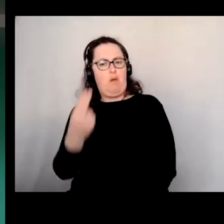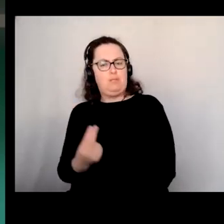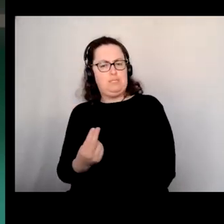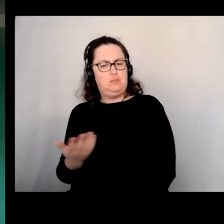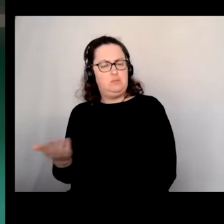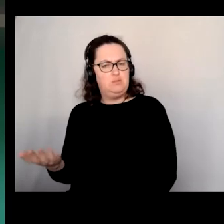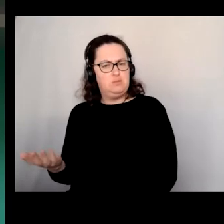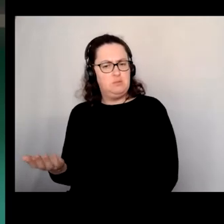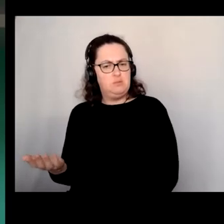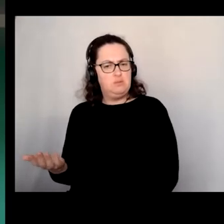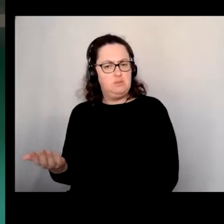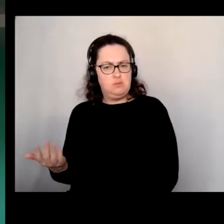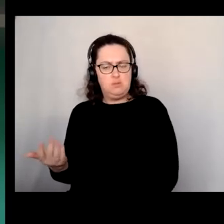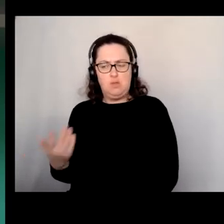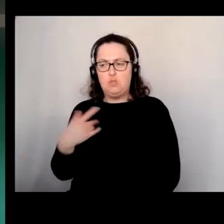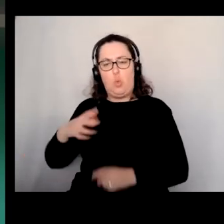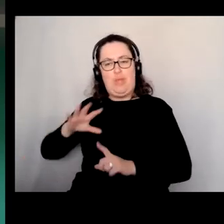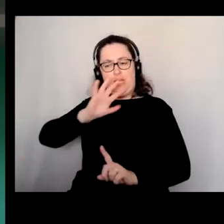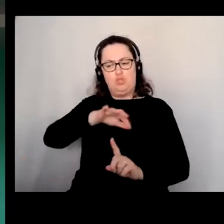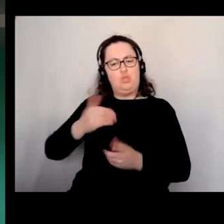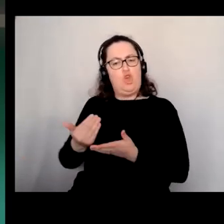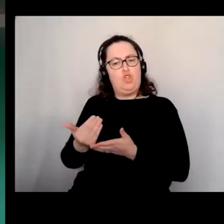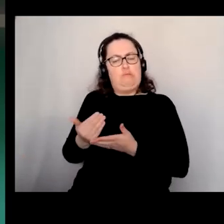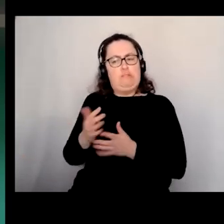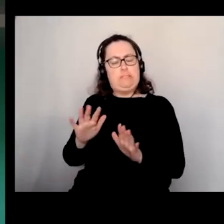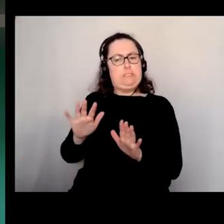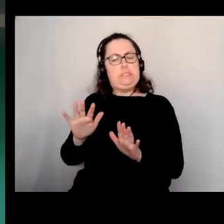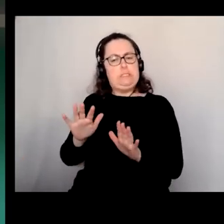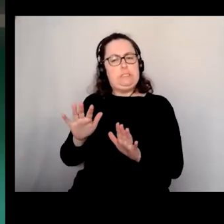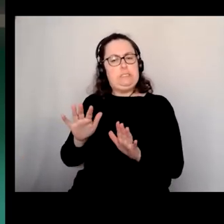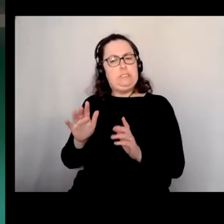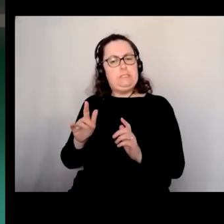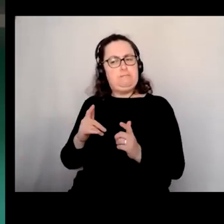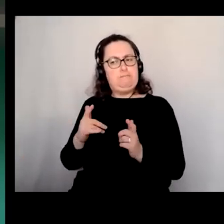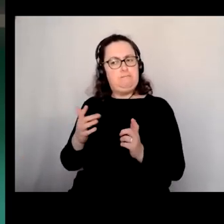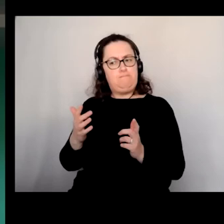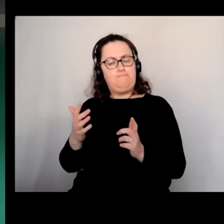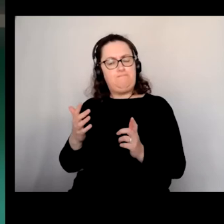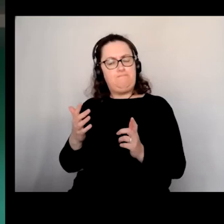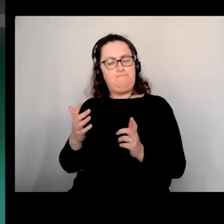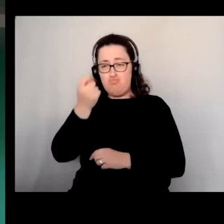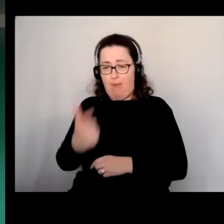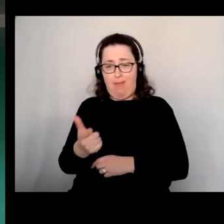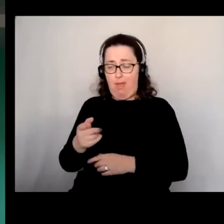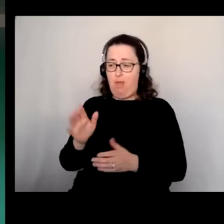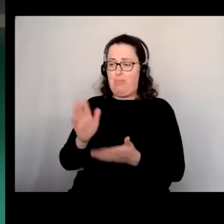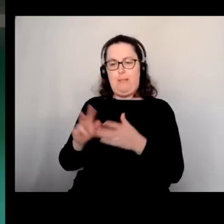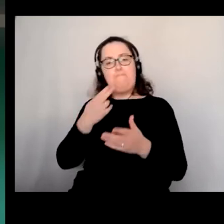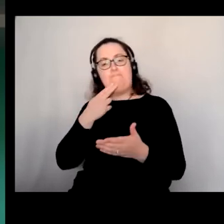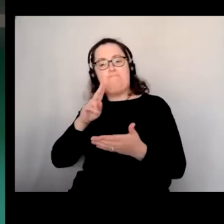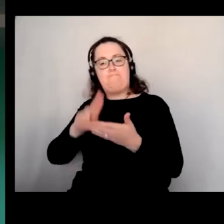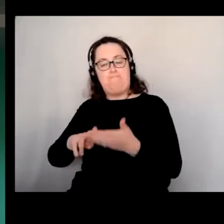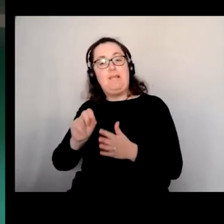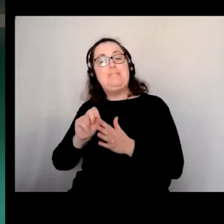And, you know, it, within conservative institutions, it's very rare that, you know, that she's